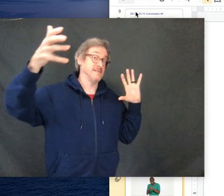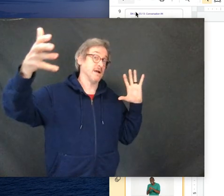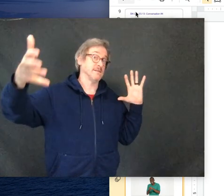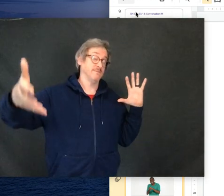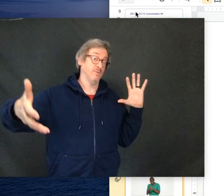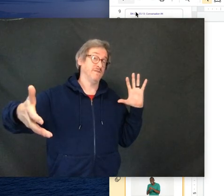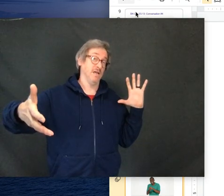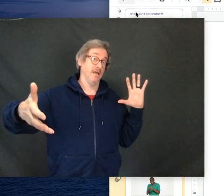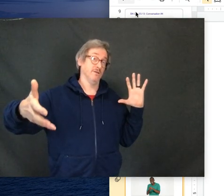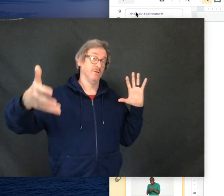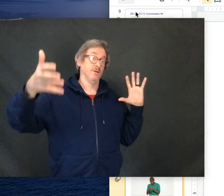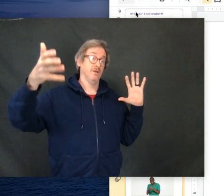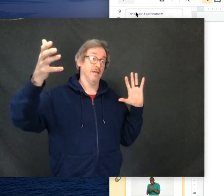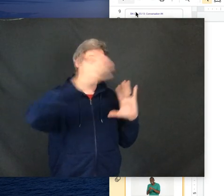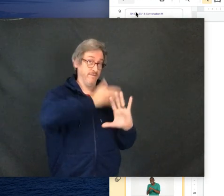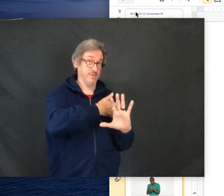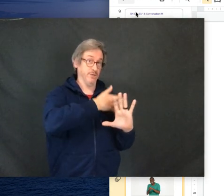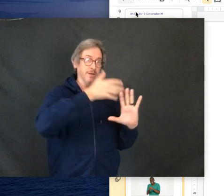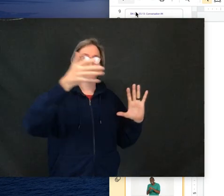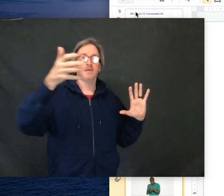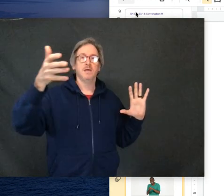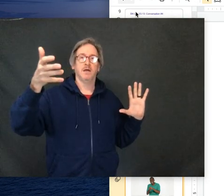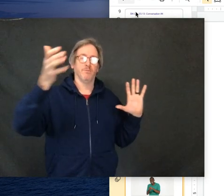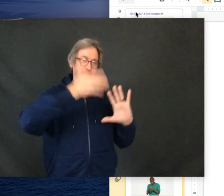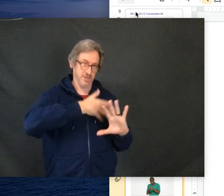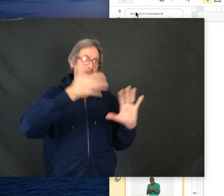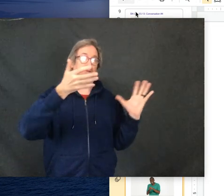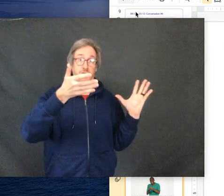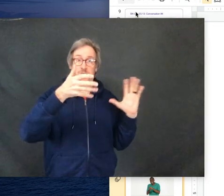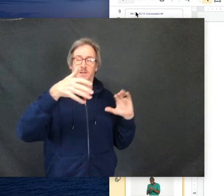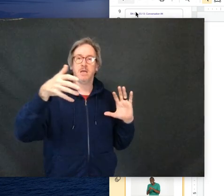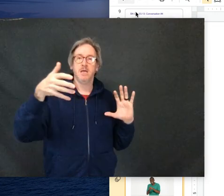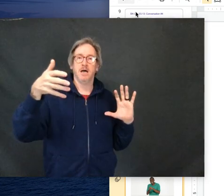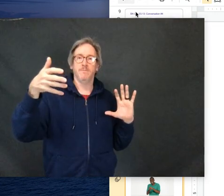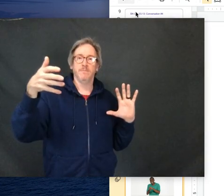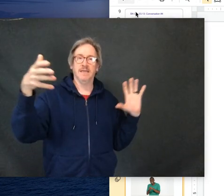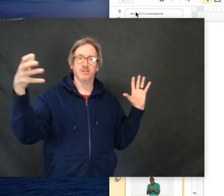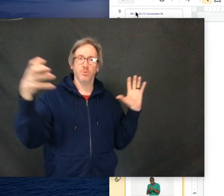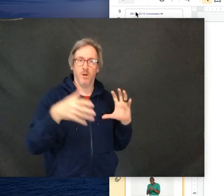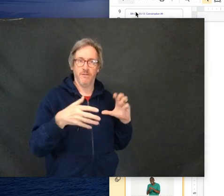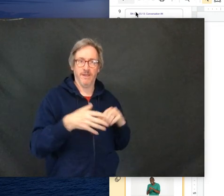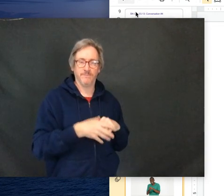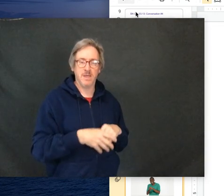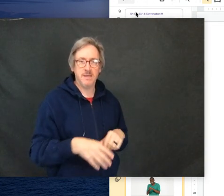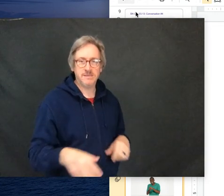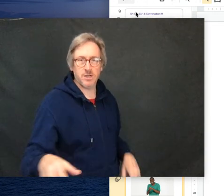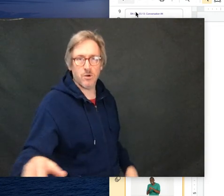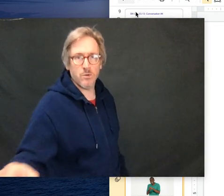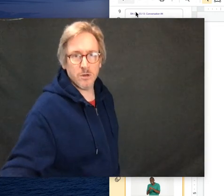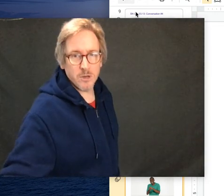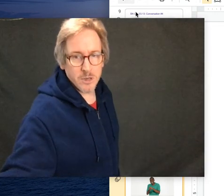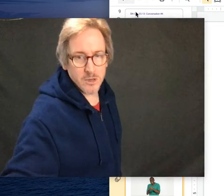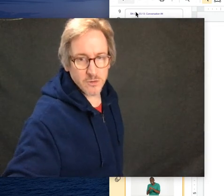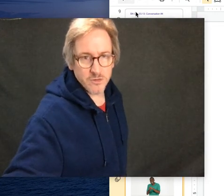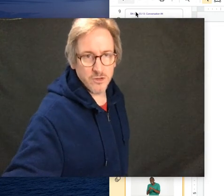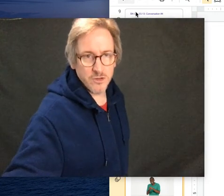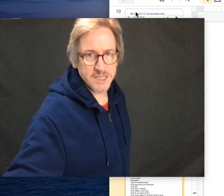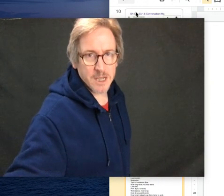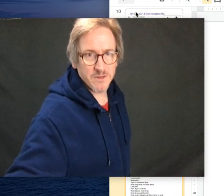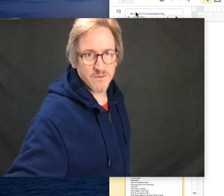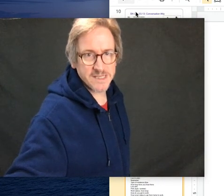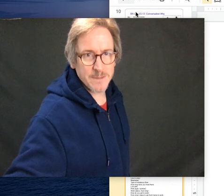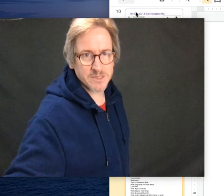of these concepts we've signed in previous units, previous chapters as well, into one thing. So